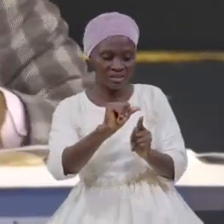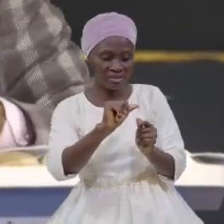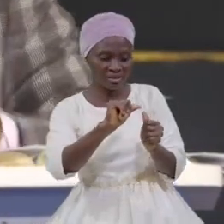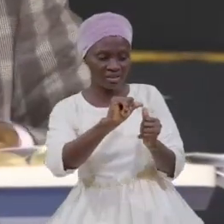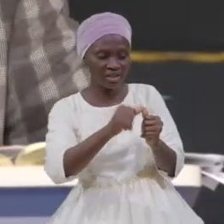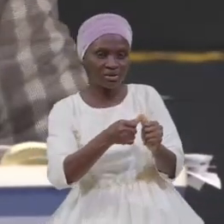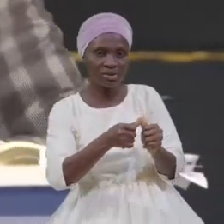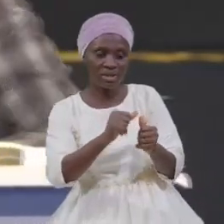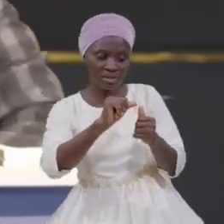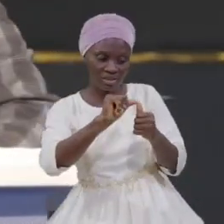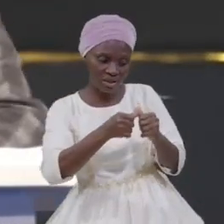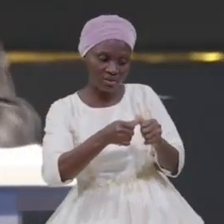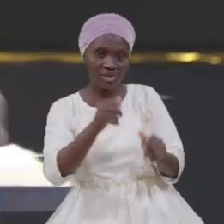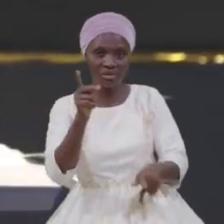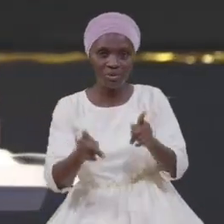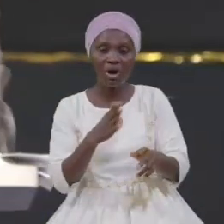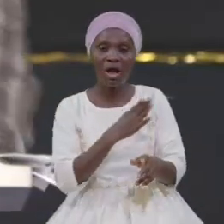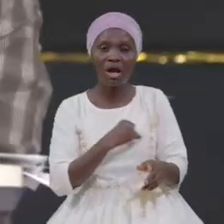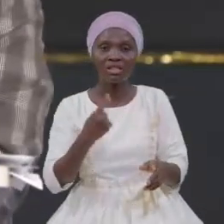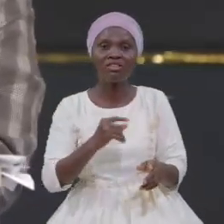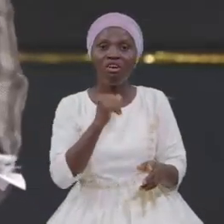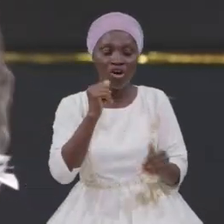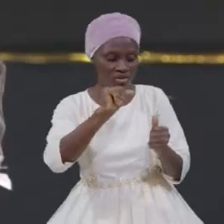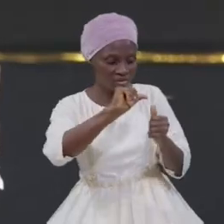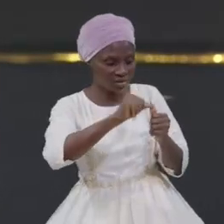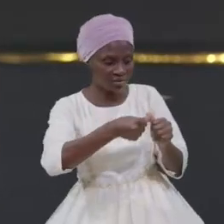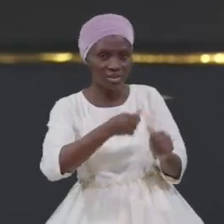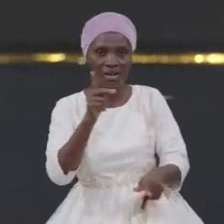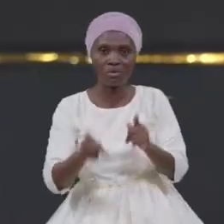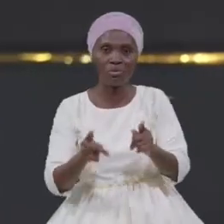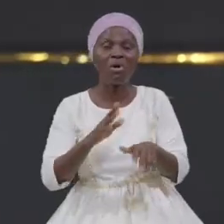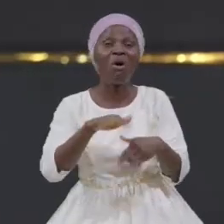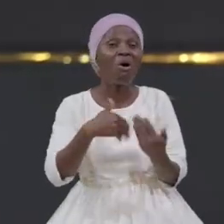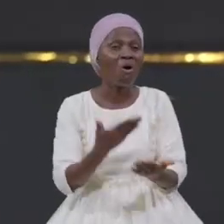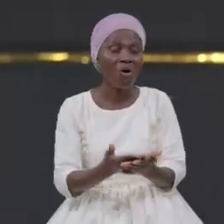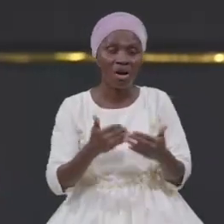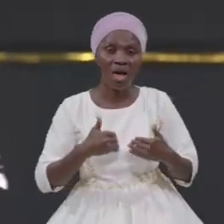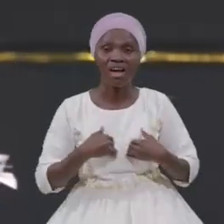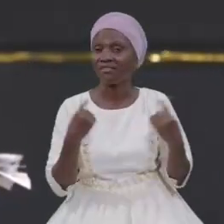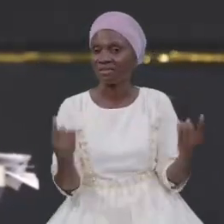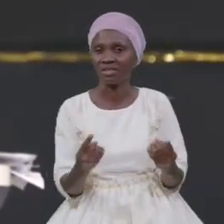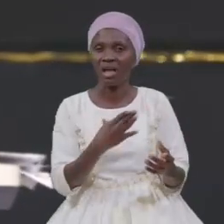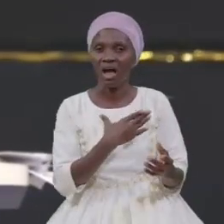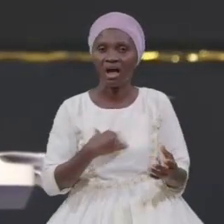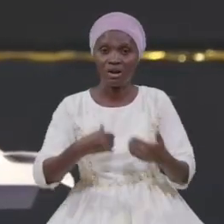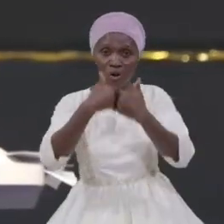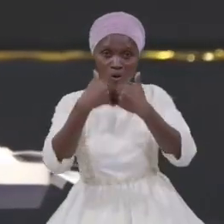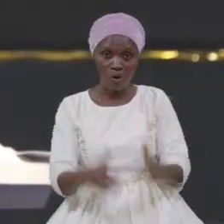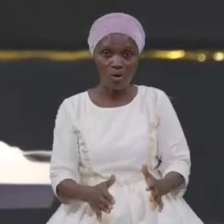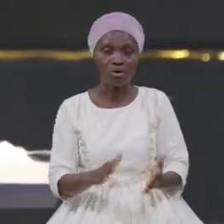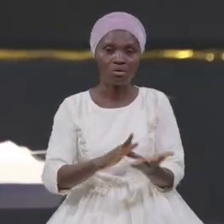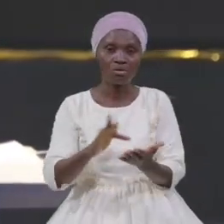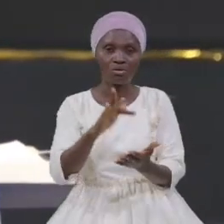uncircumcised, all have sinned and come short of the glory of God. Think